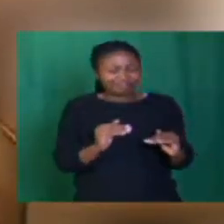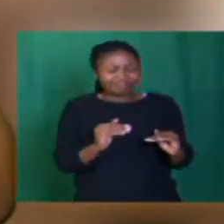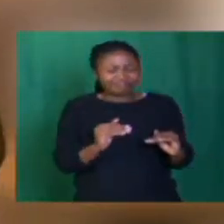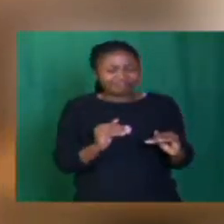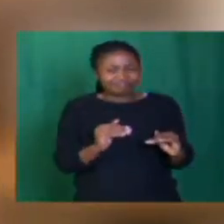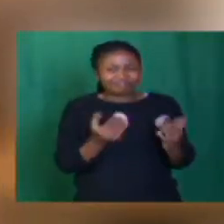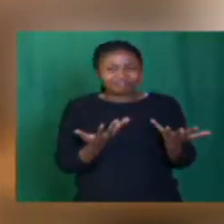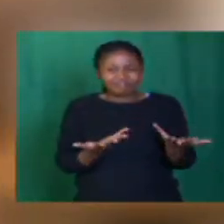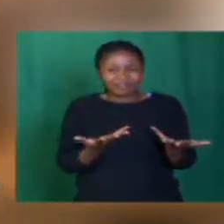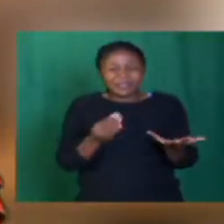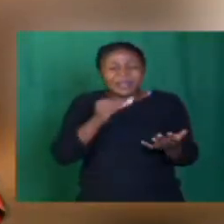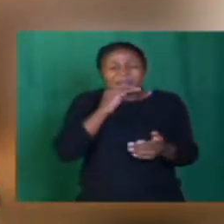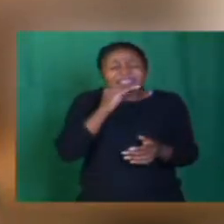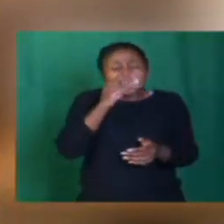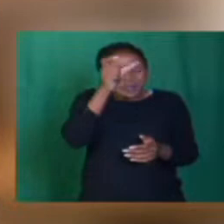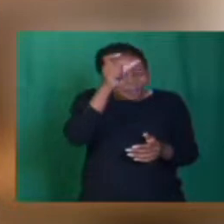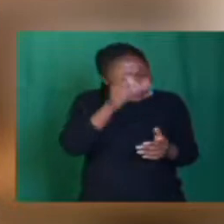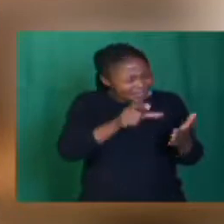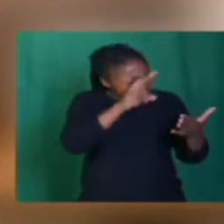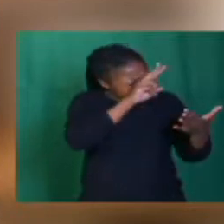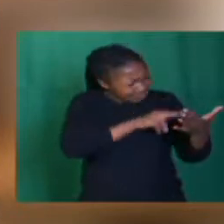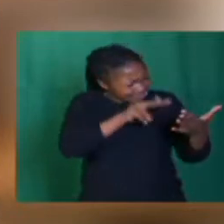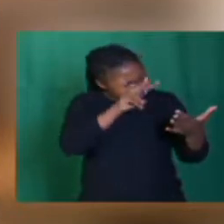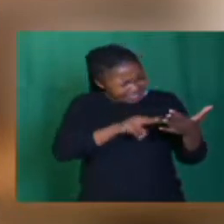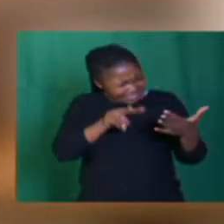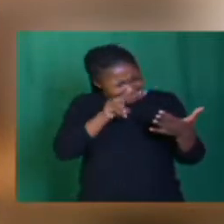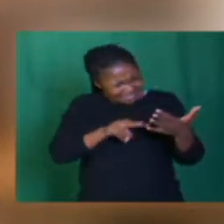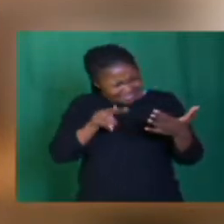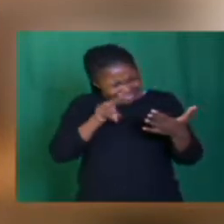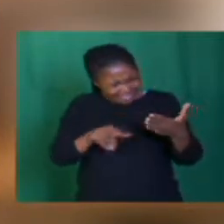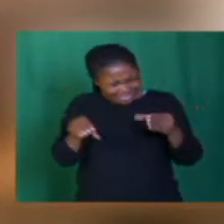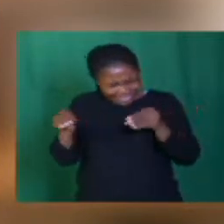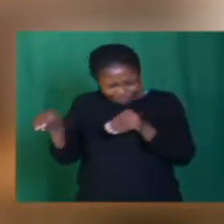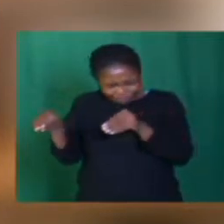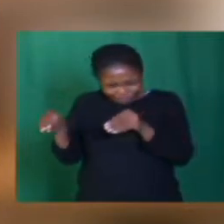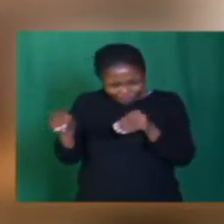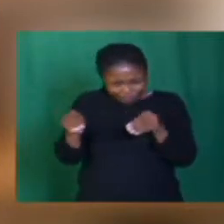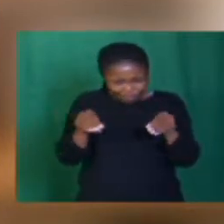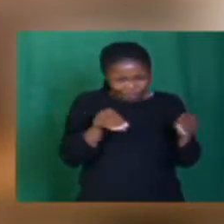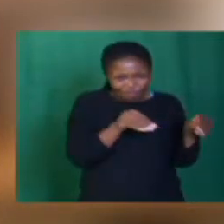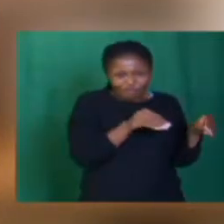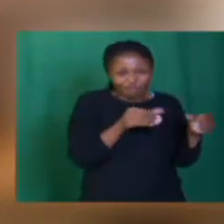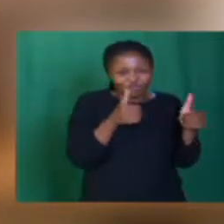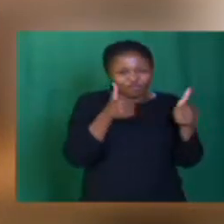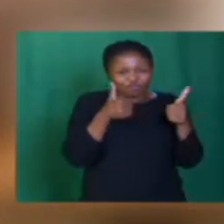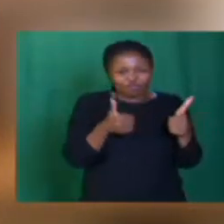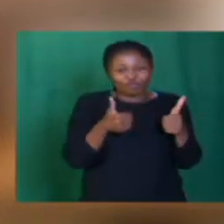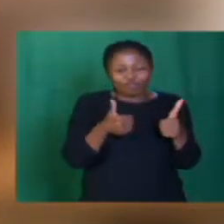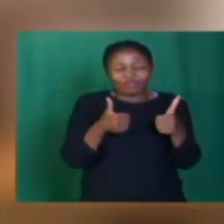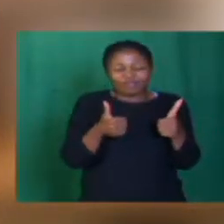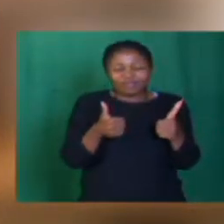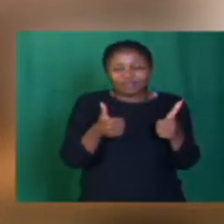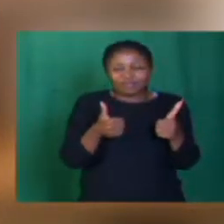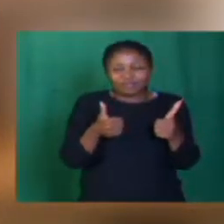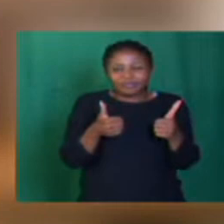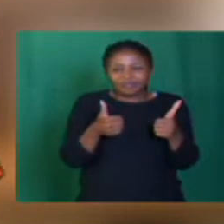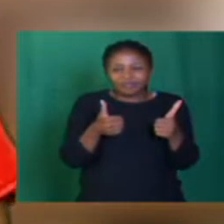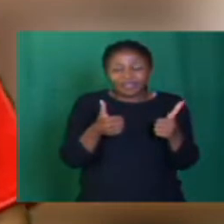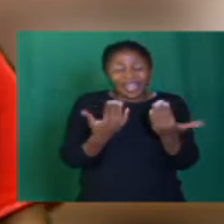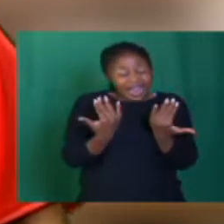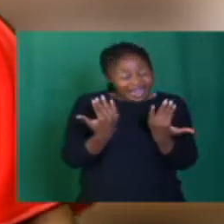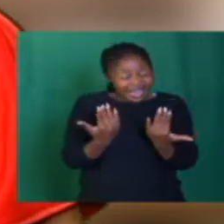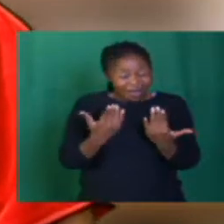teacher smoothly to the other what? Presentation or the other analysis. This is what I